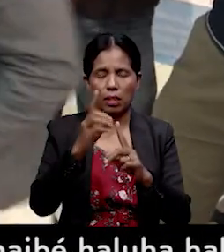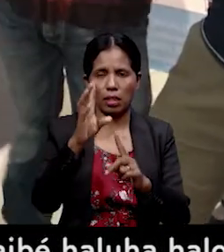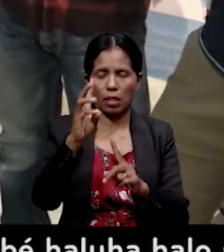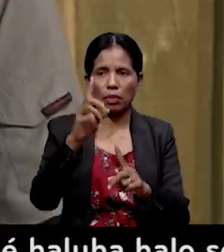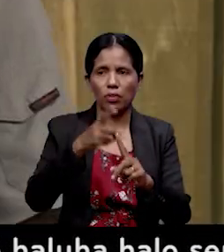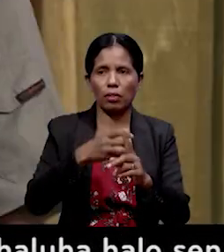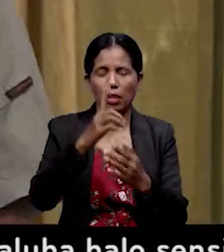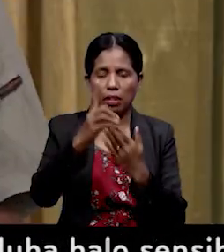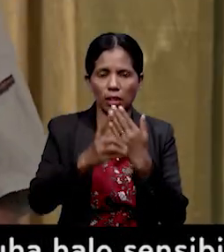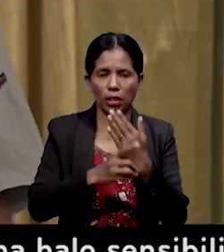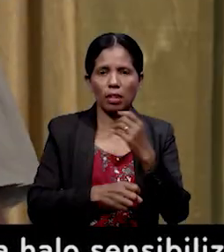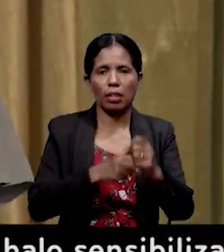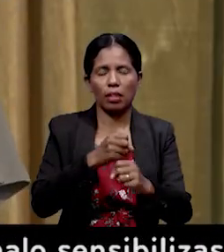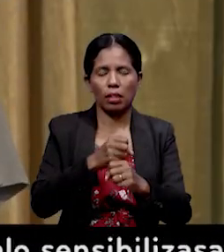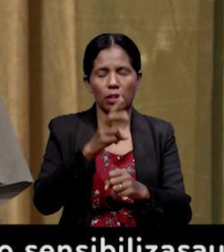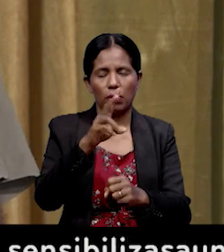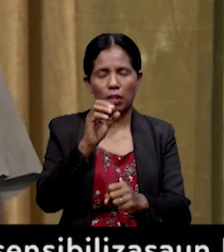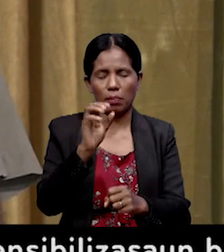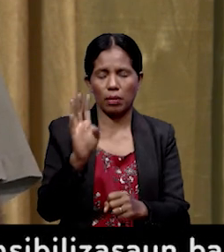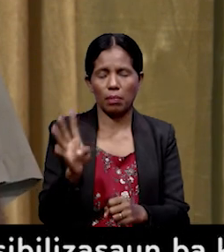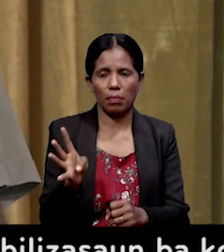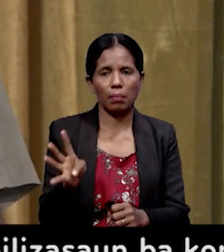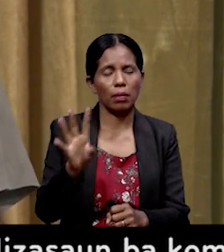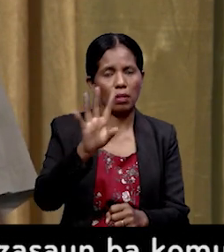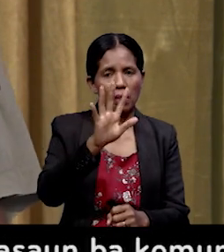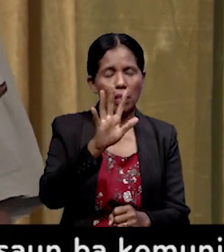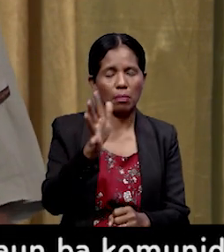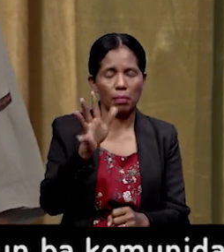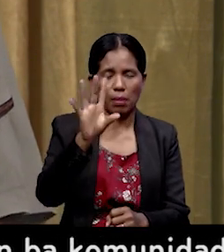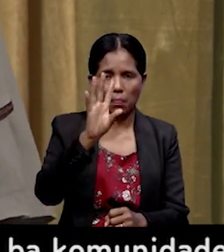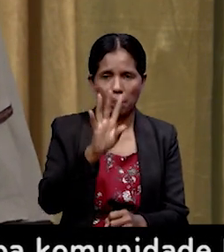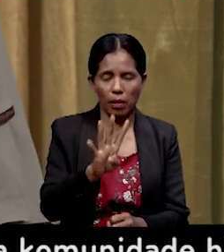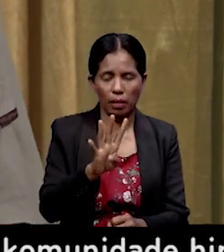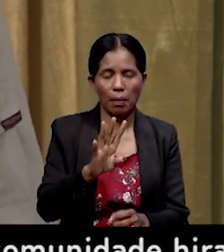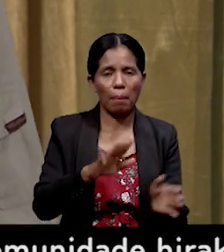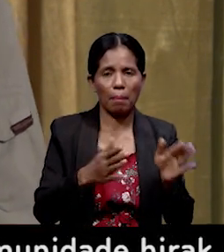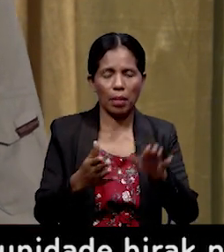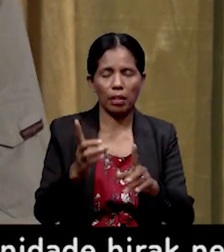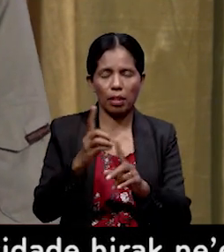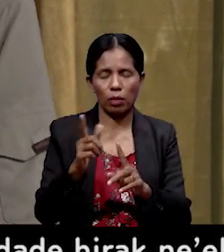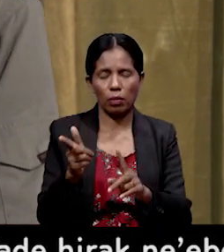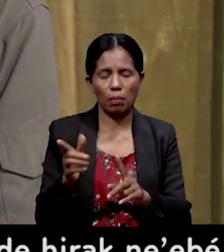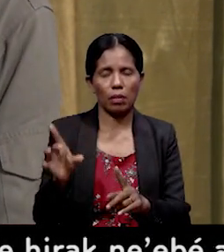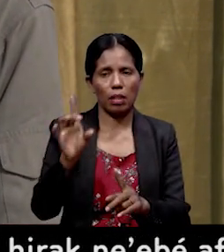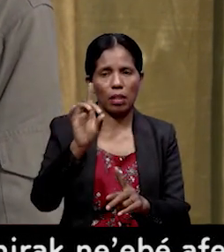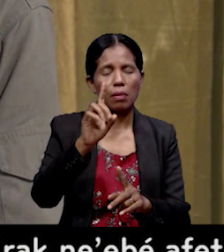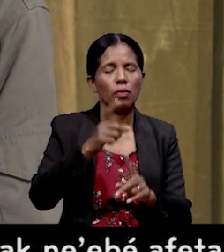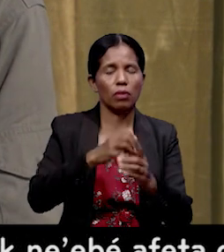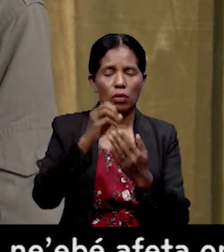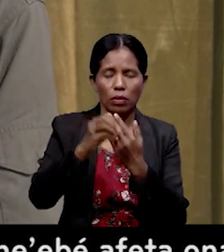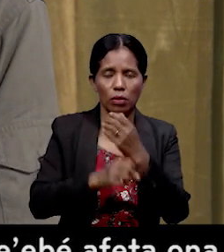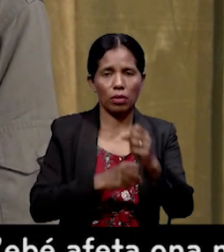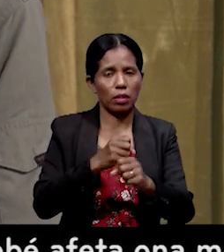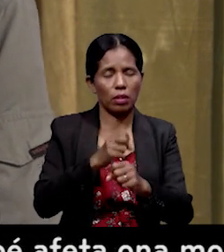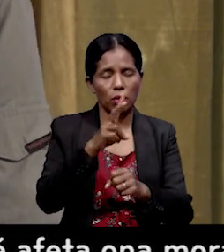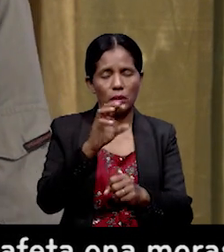dezembro, tinan reunida tosia lima nulu resin hat, no mate e haloron rua nulu resin walu fulan outubro, tinan rihun rua nulu resin